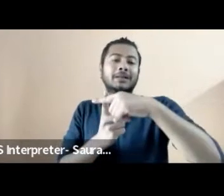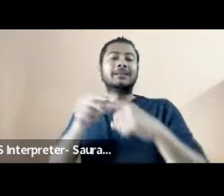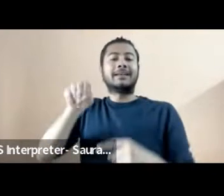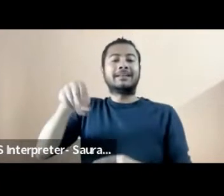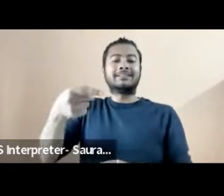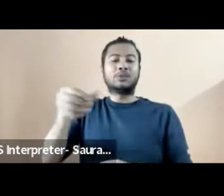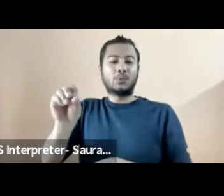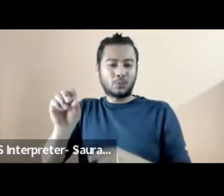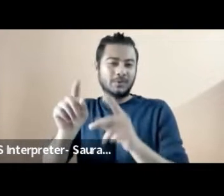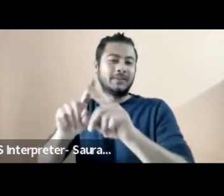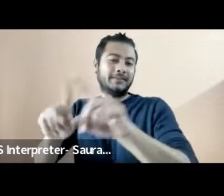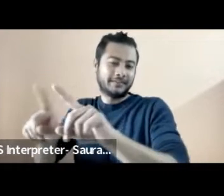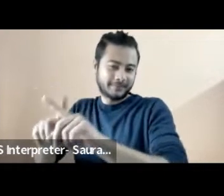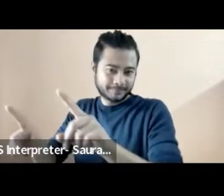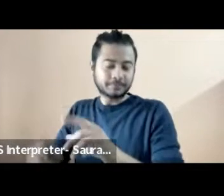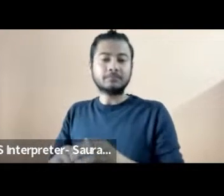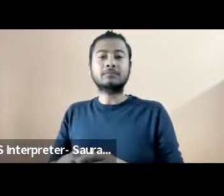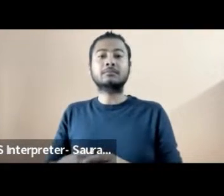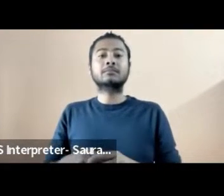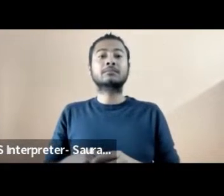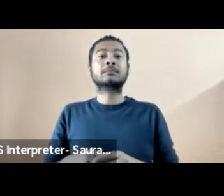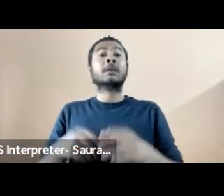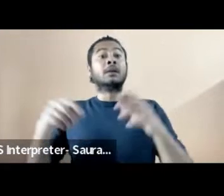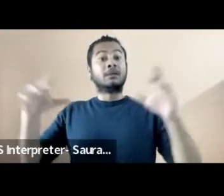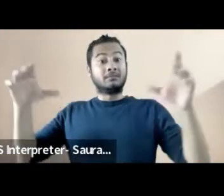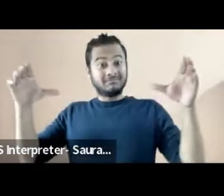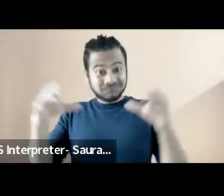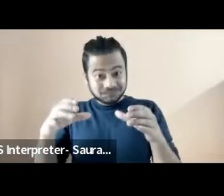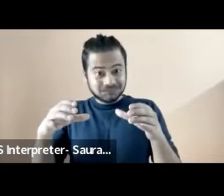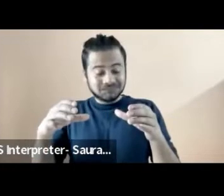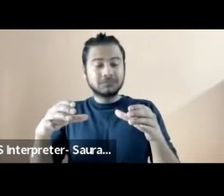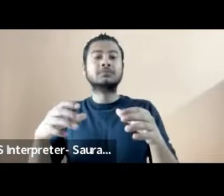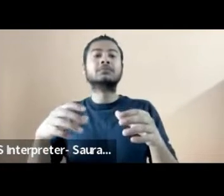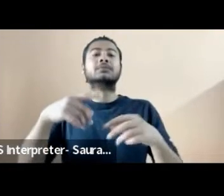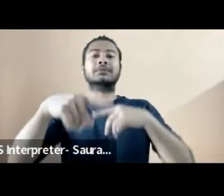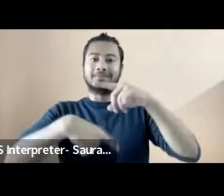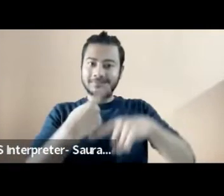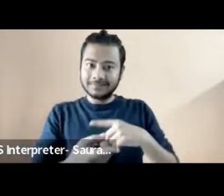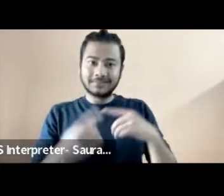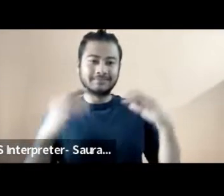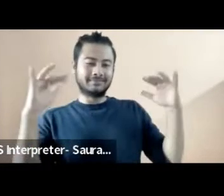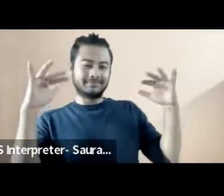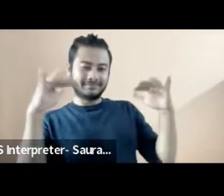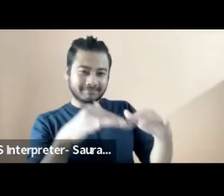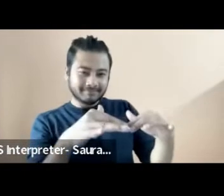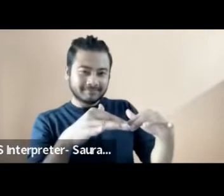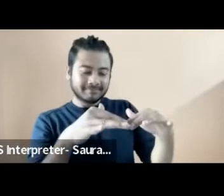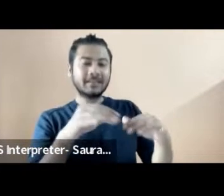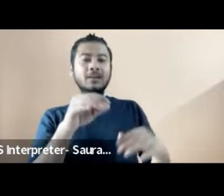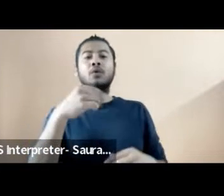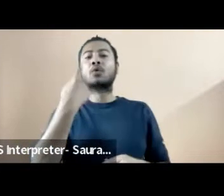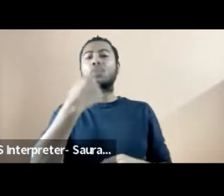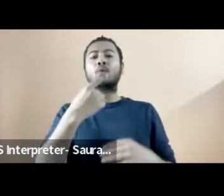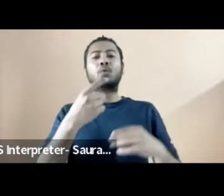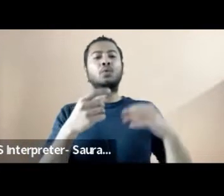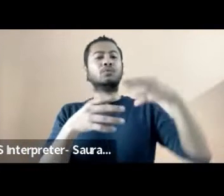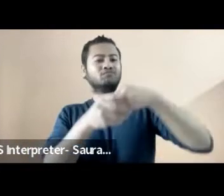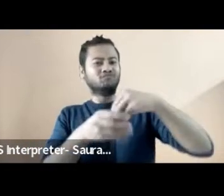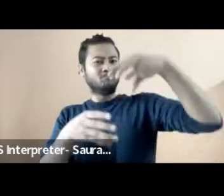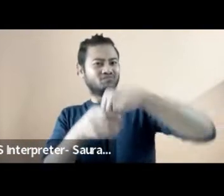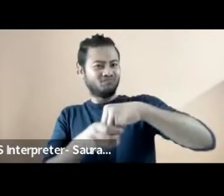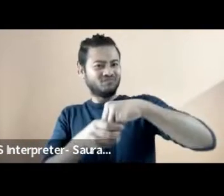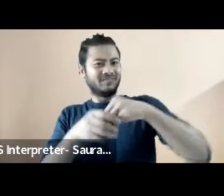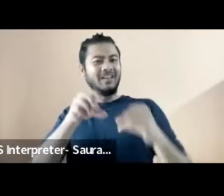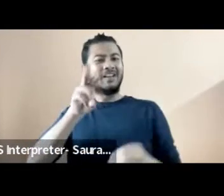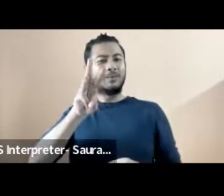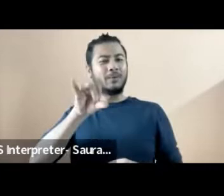then this was followed by meetings with the witnesses. They helped us frame the guiding questions for the seminars, and they also helped us